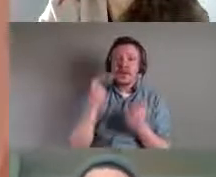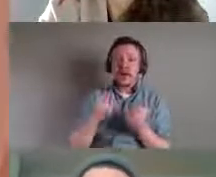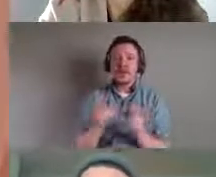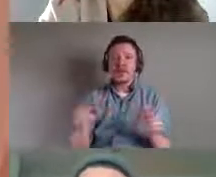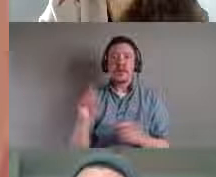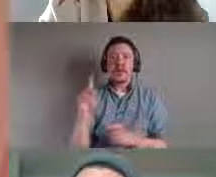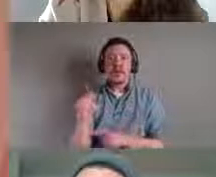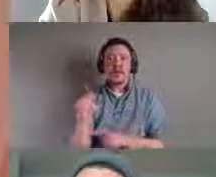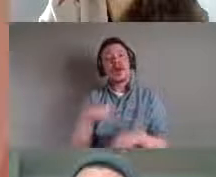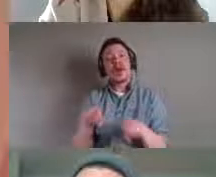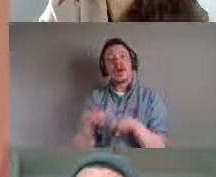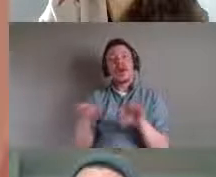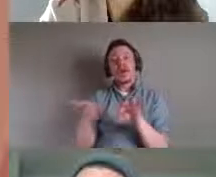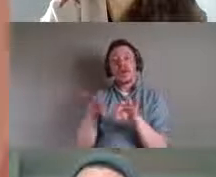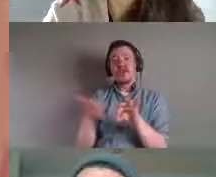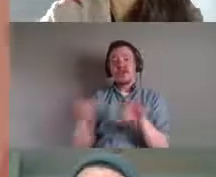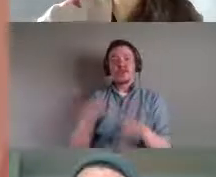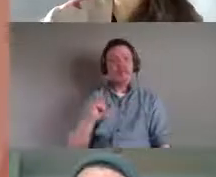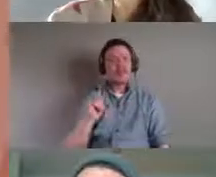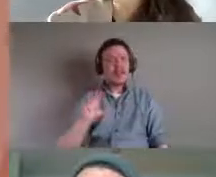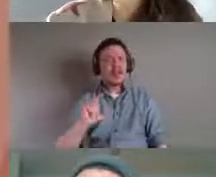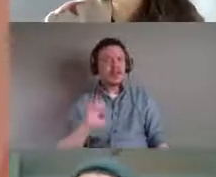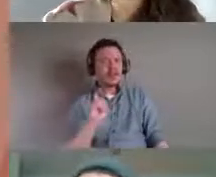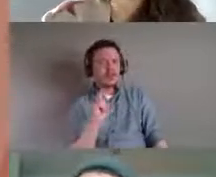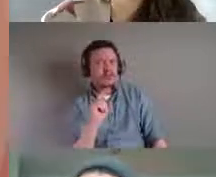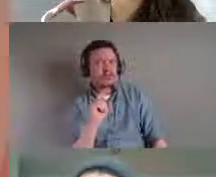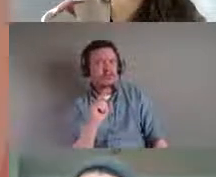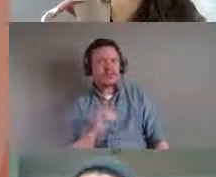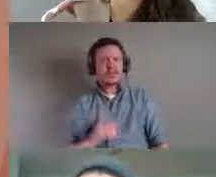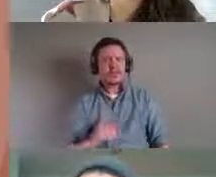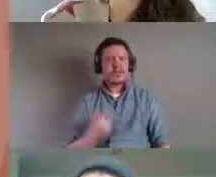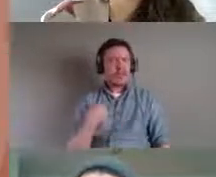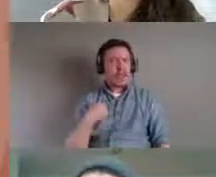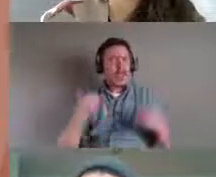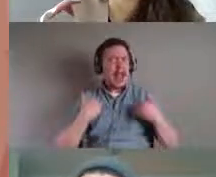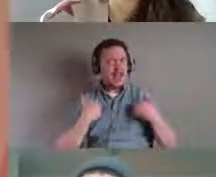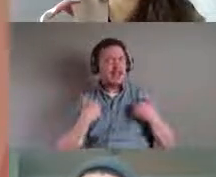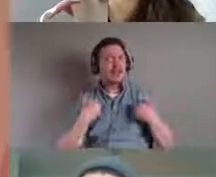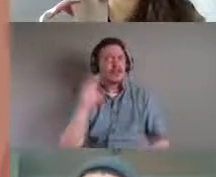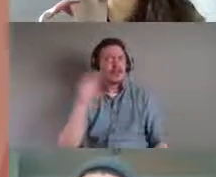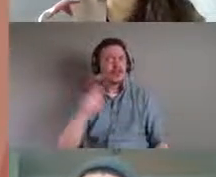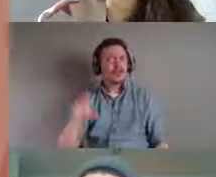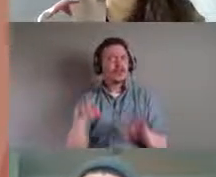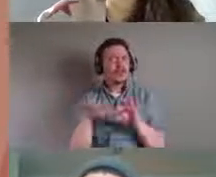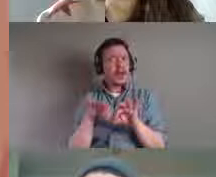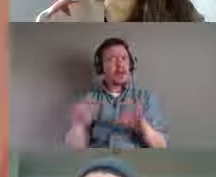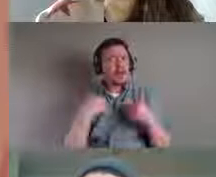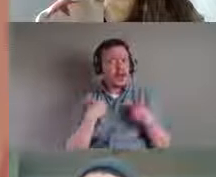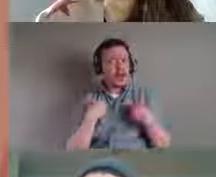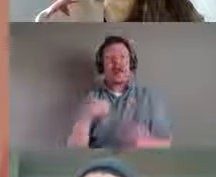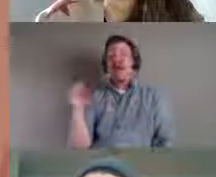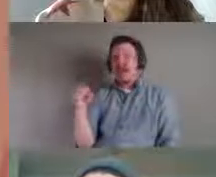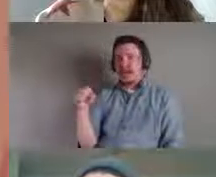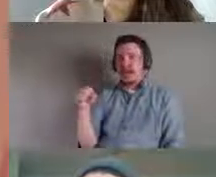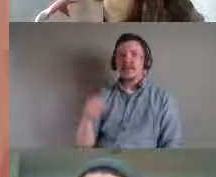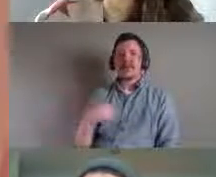also captioning. Danielle, I think that's possible for us to do on Zoom. Yeah, the